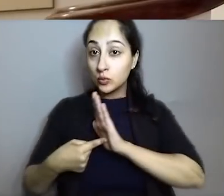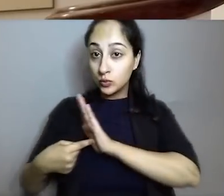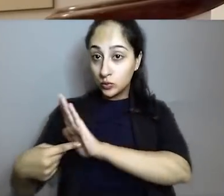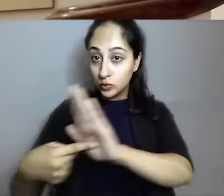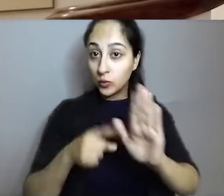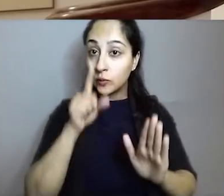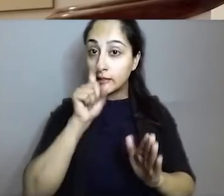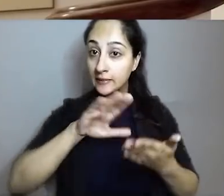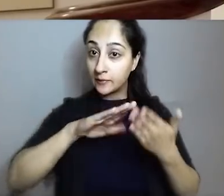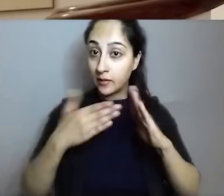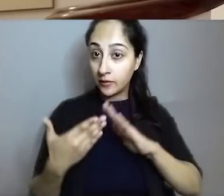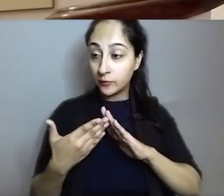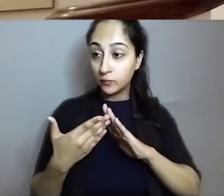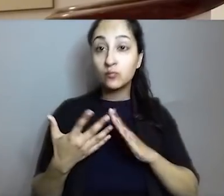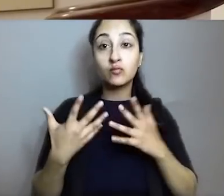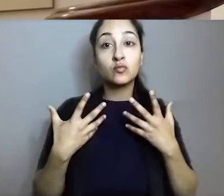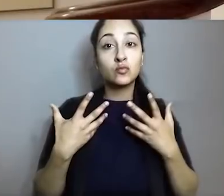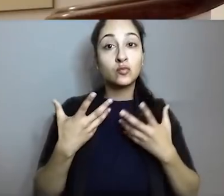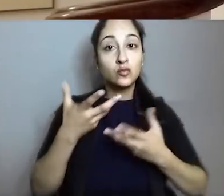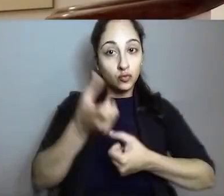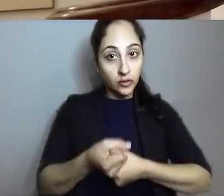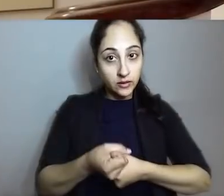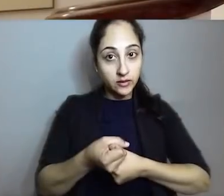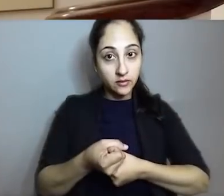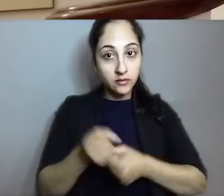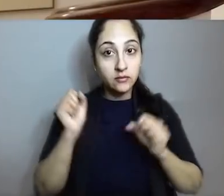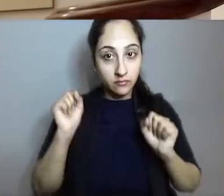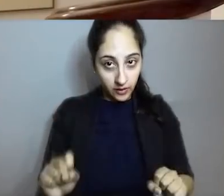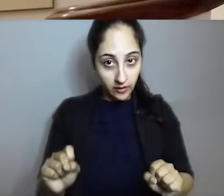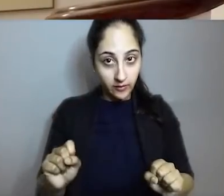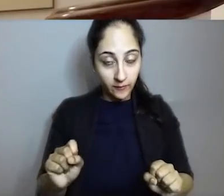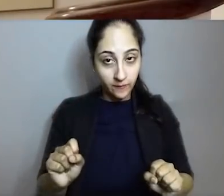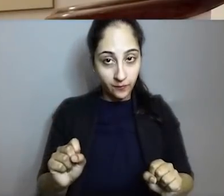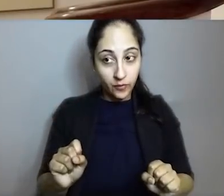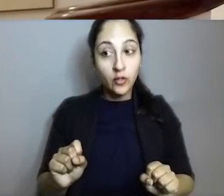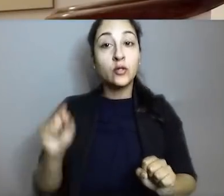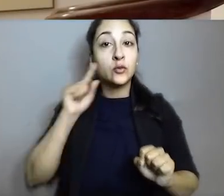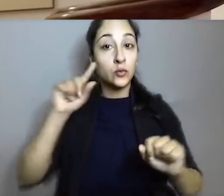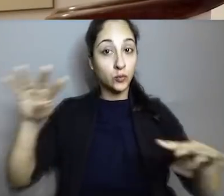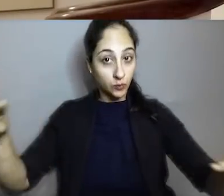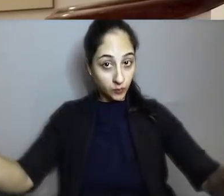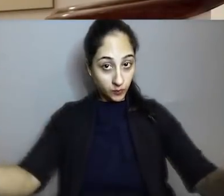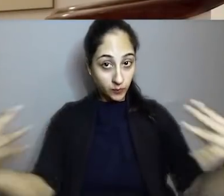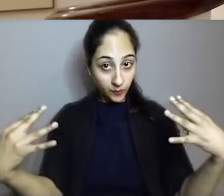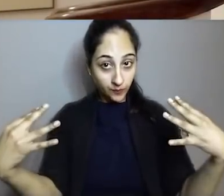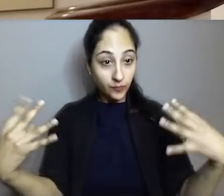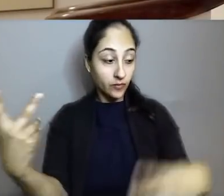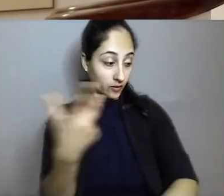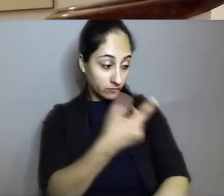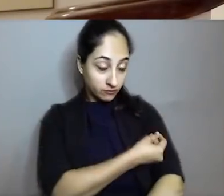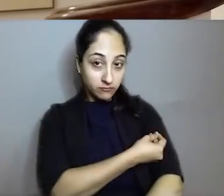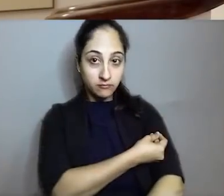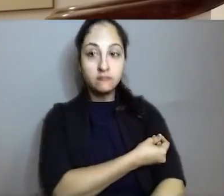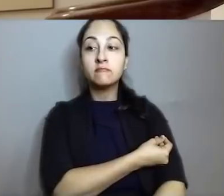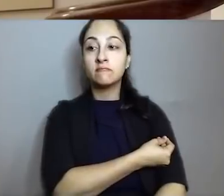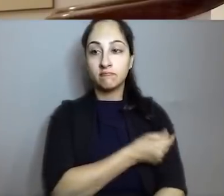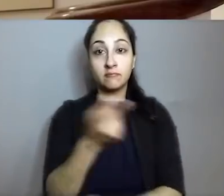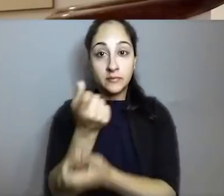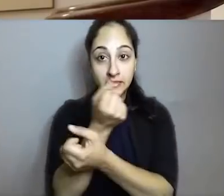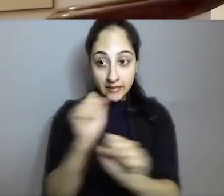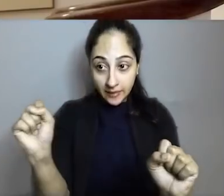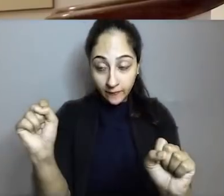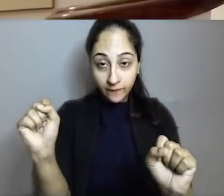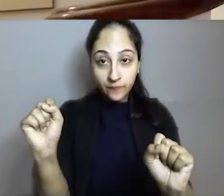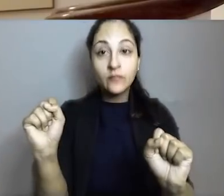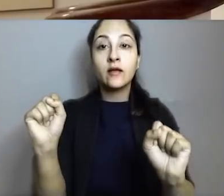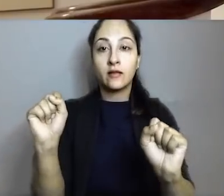vaccine they would soon receive, thus assuring them of the vaccine's safety.